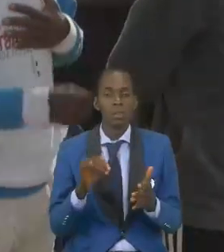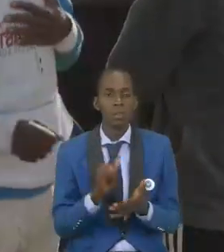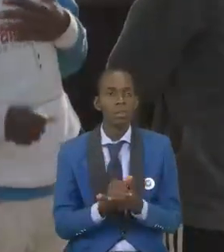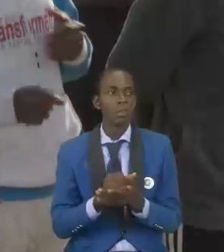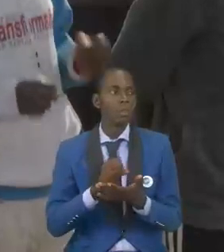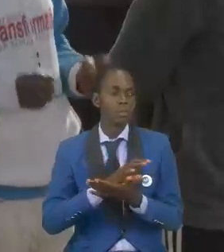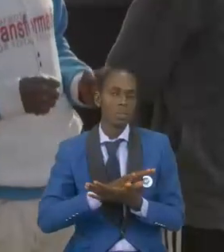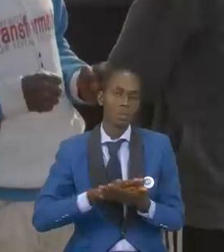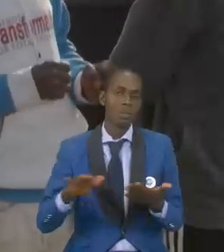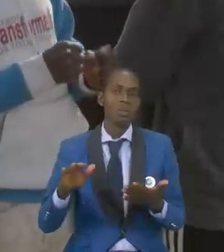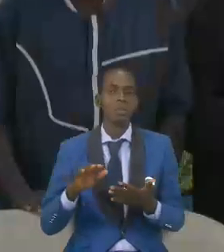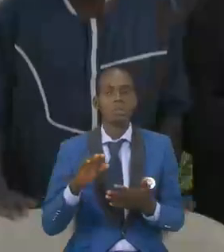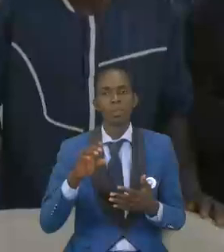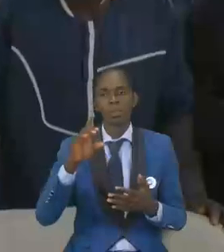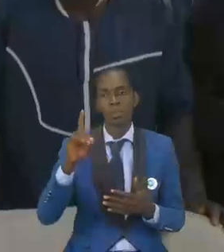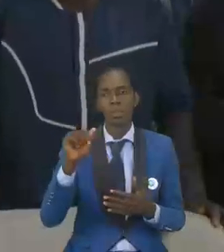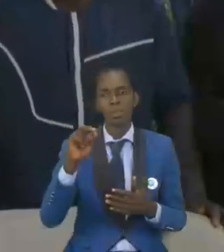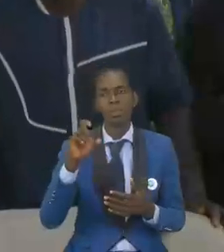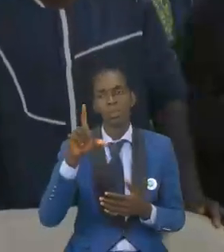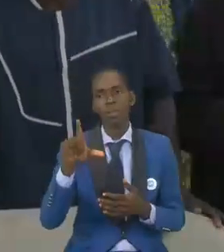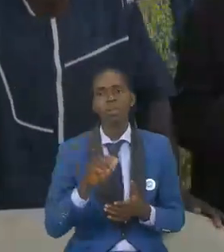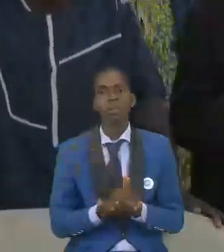sanctified Daniel.